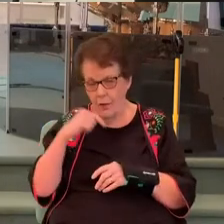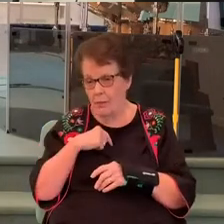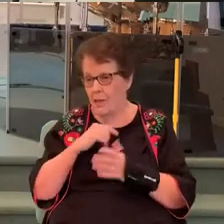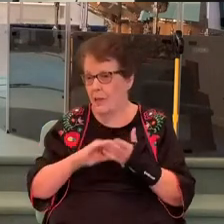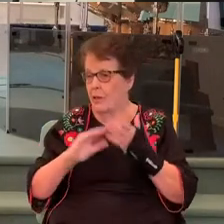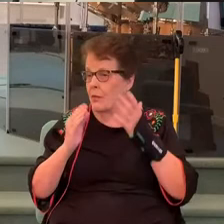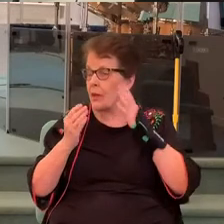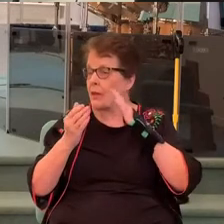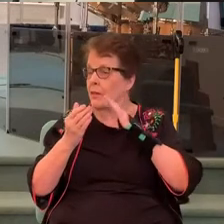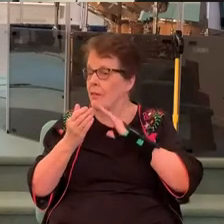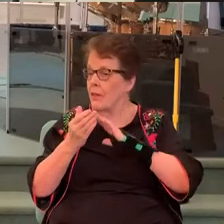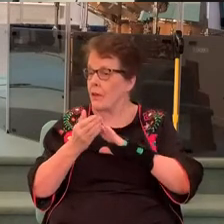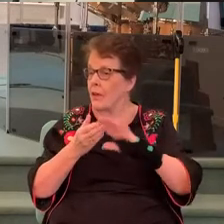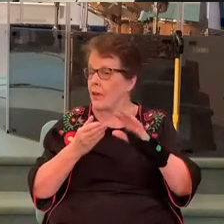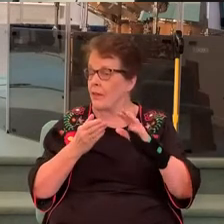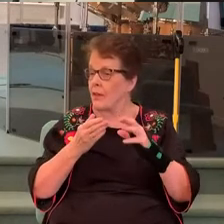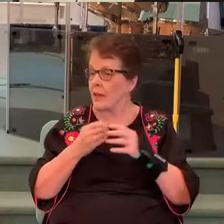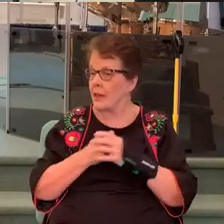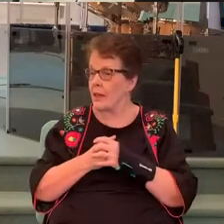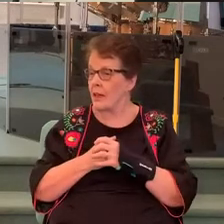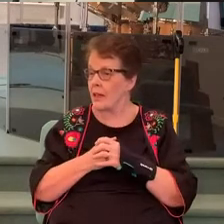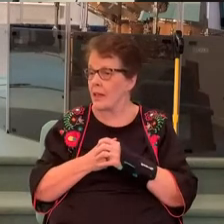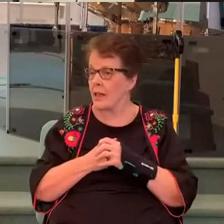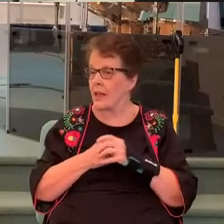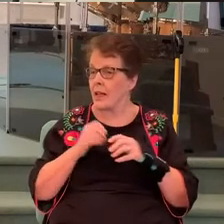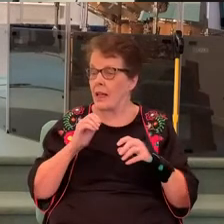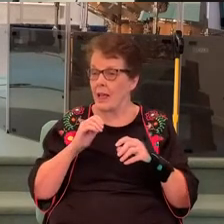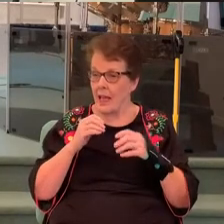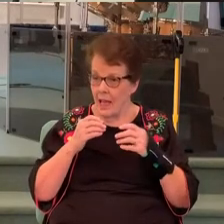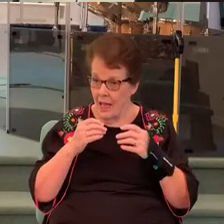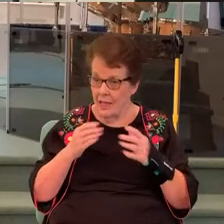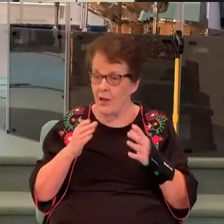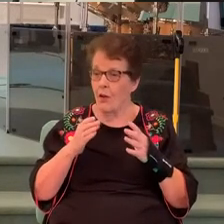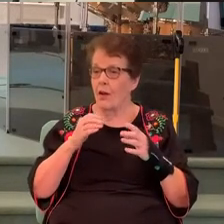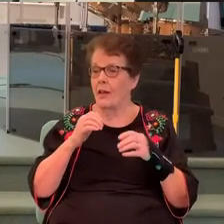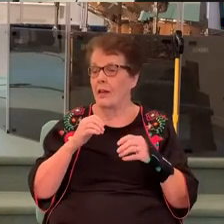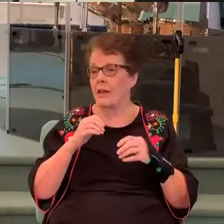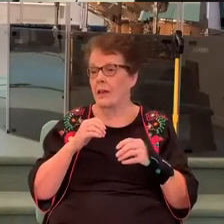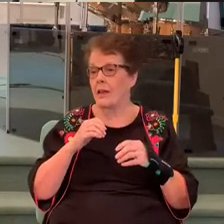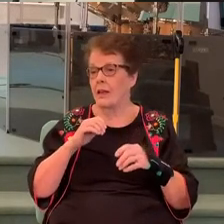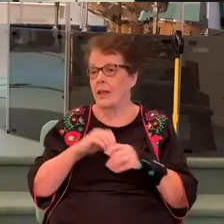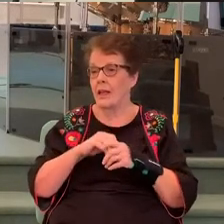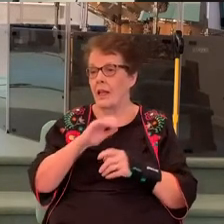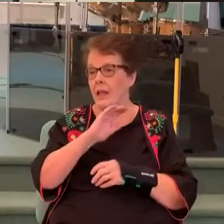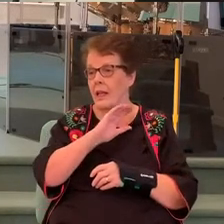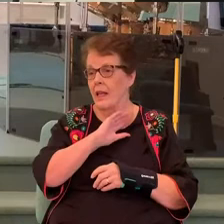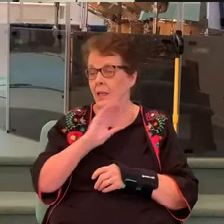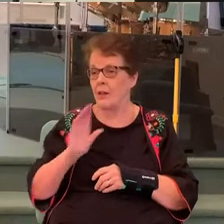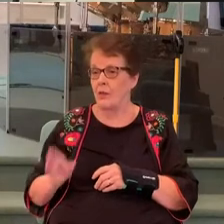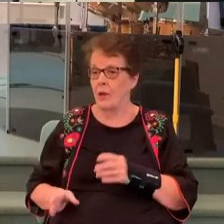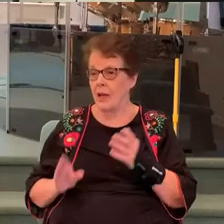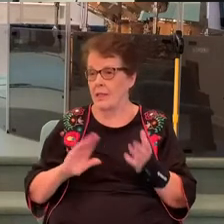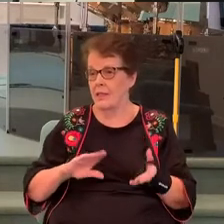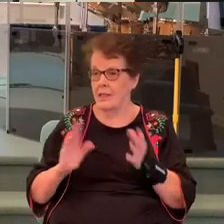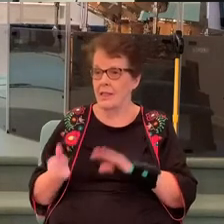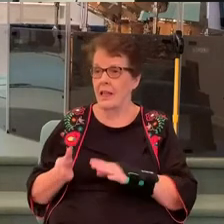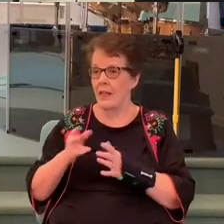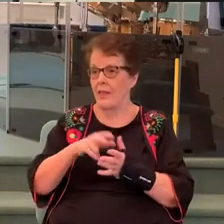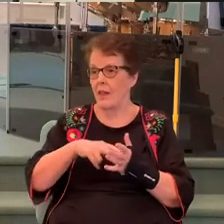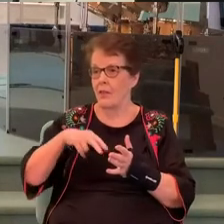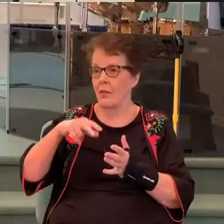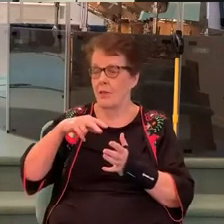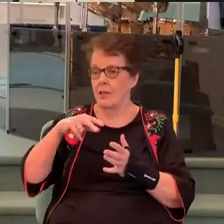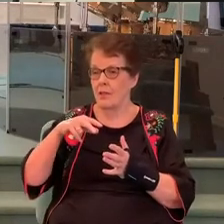was accomplished in Christ's death and resurrection. That's the prayer of faith that saves. That's the prayer of